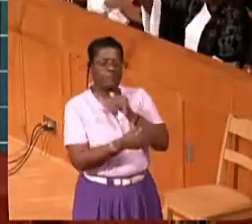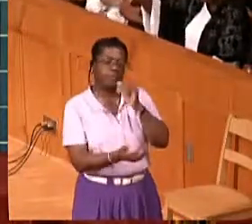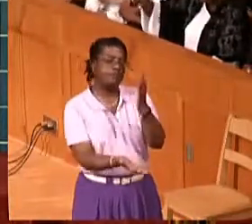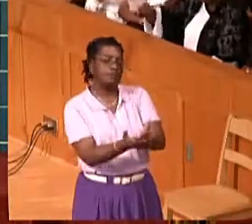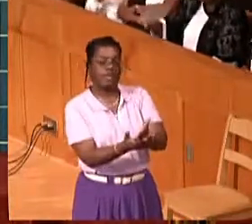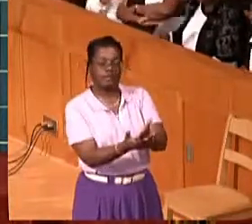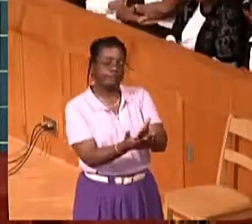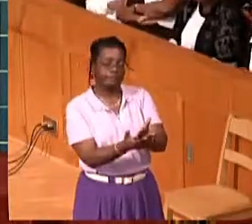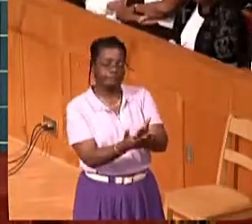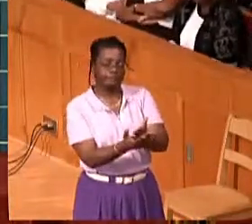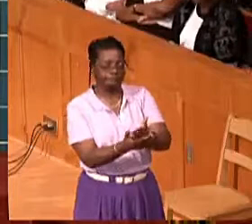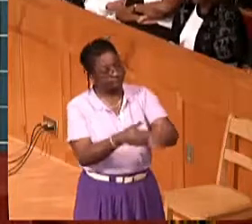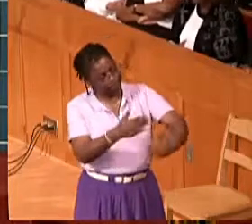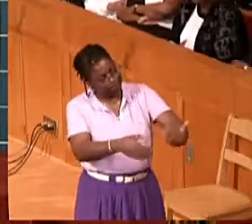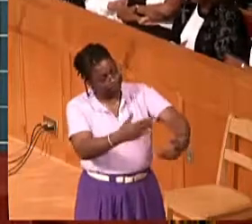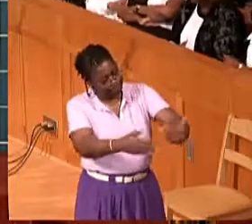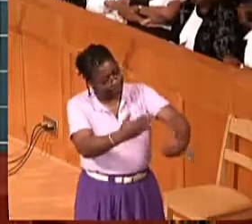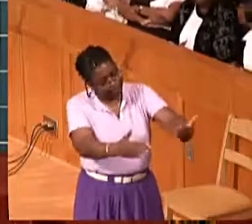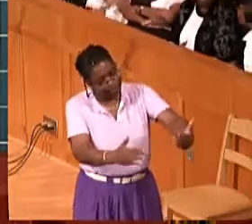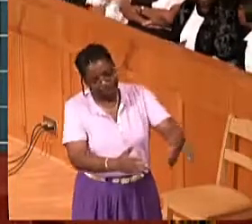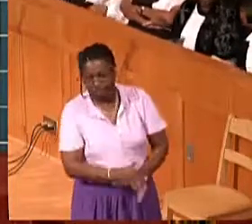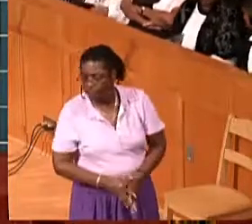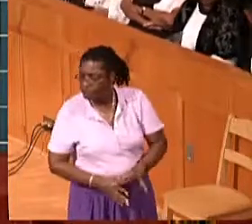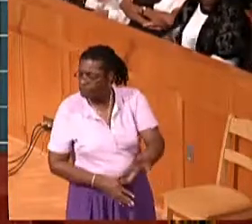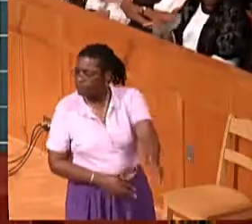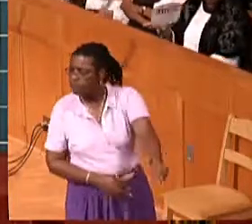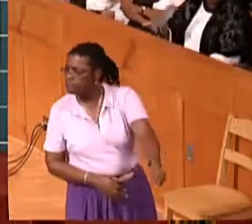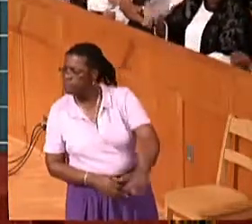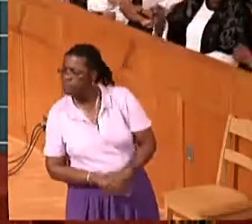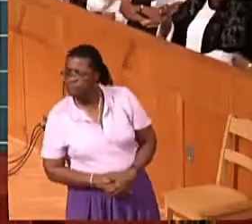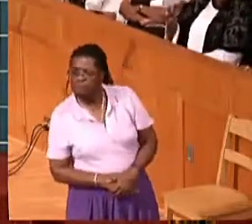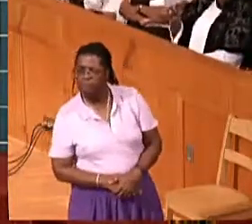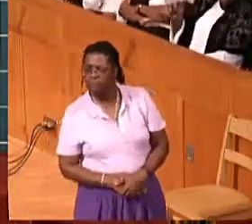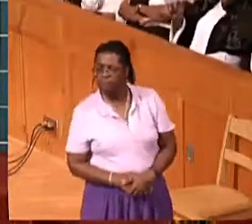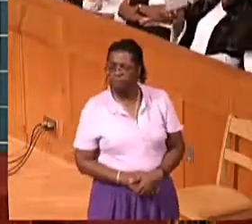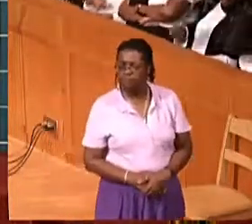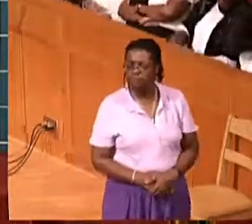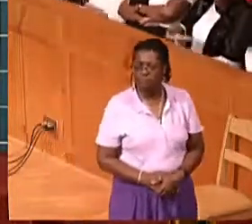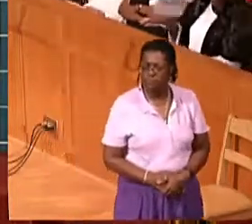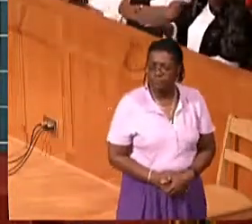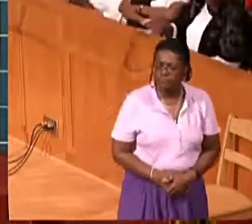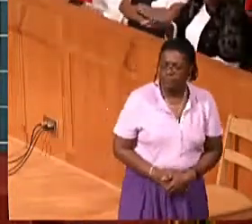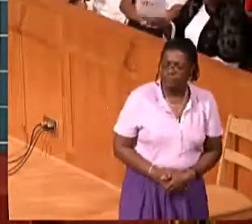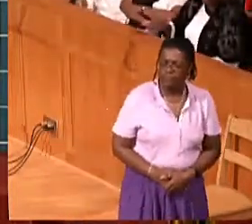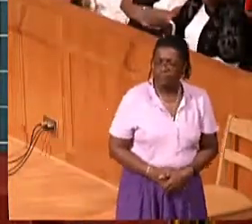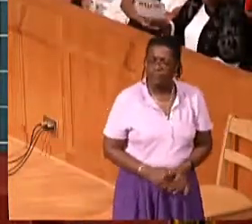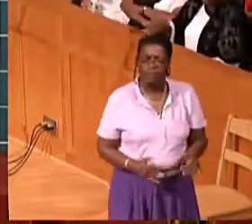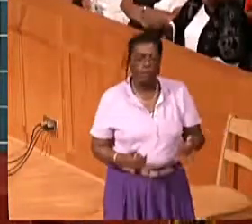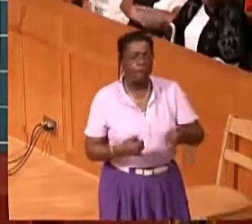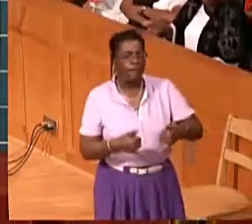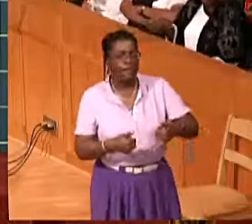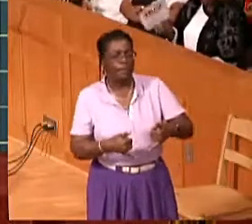here. Somebody ought to help me. I love to play dominoes.